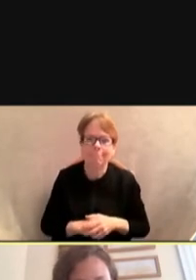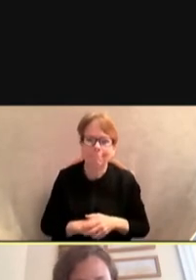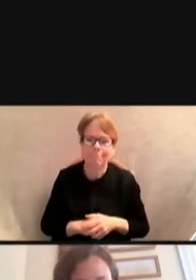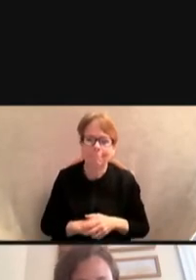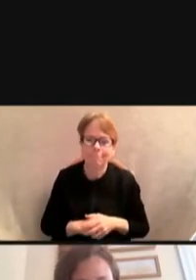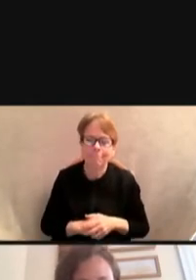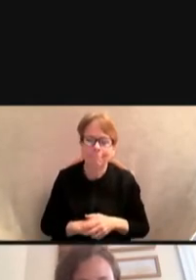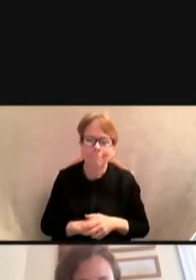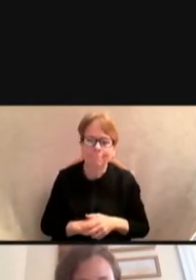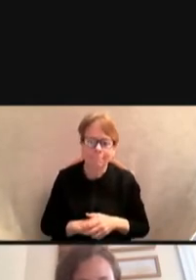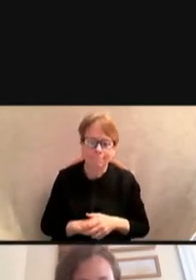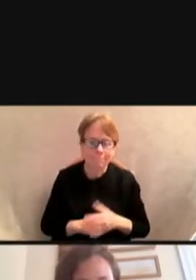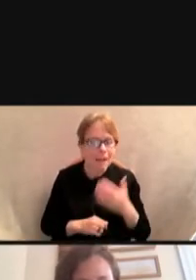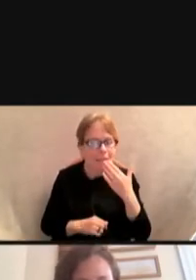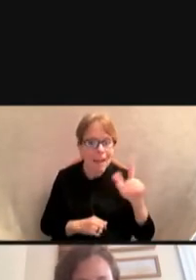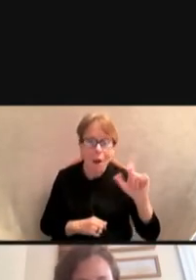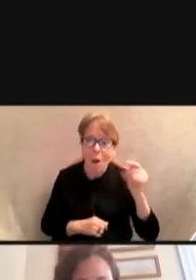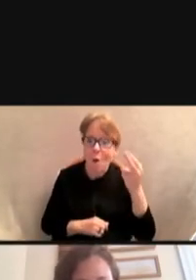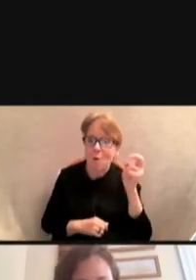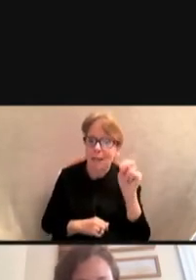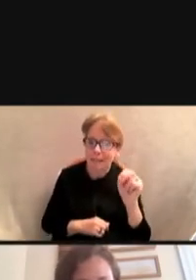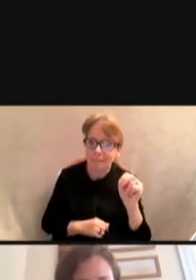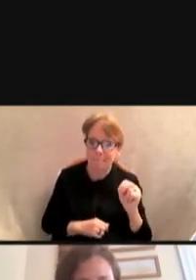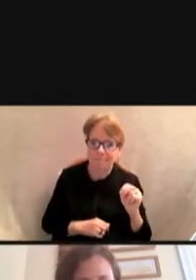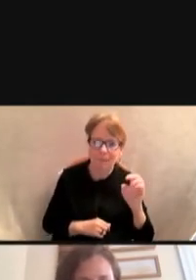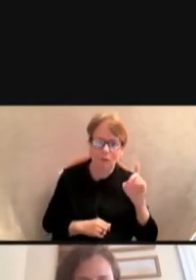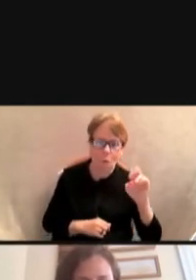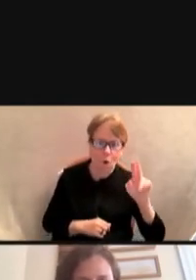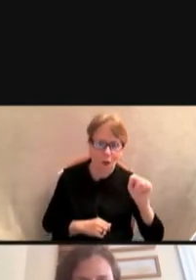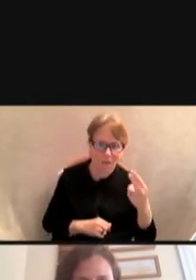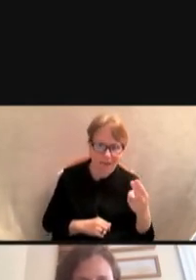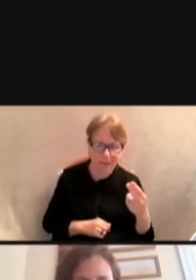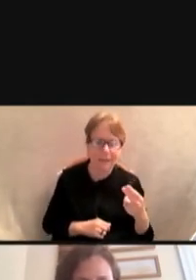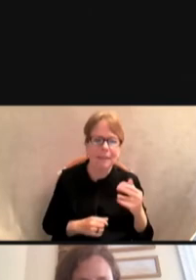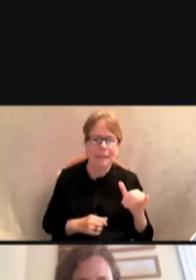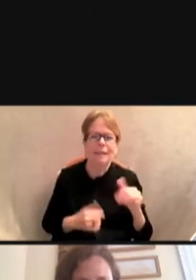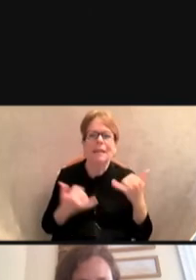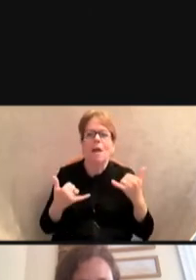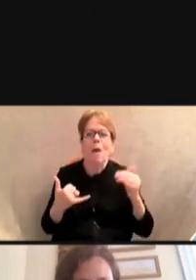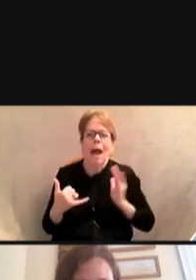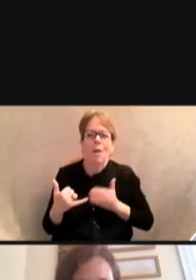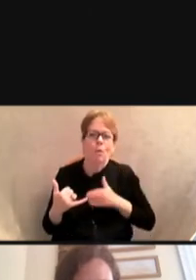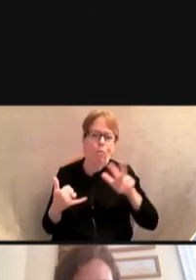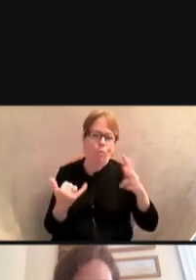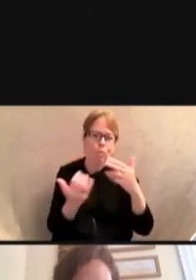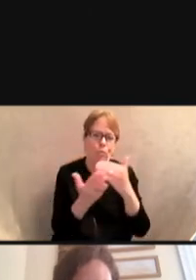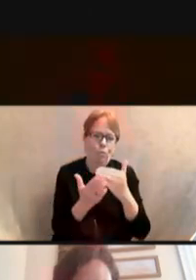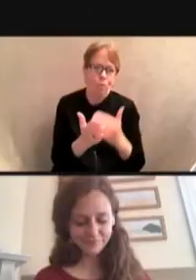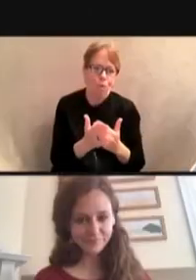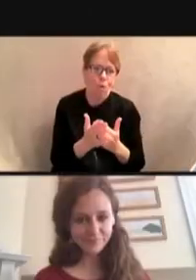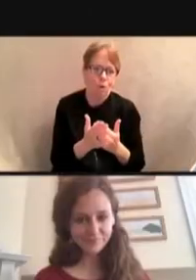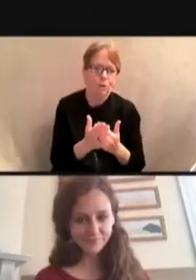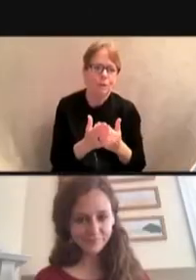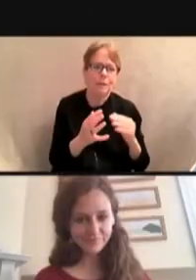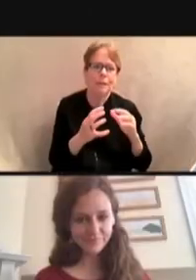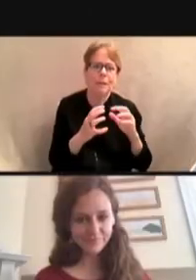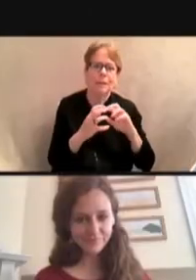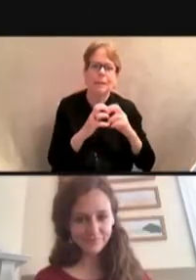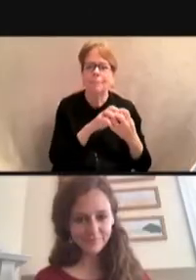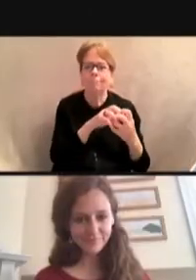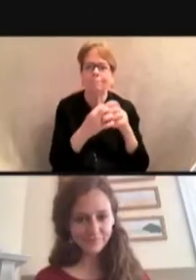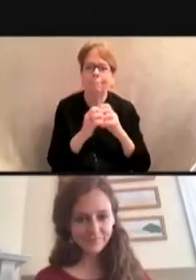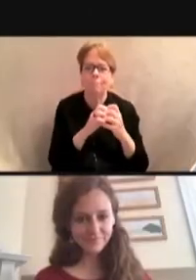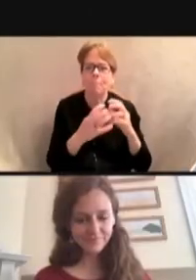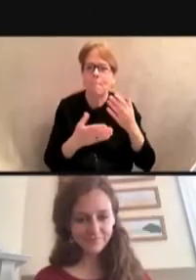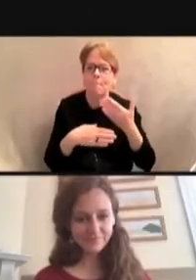Thank you, Logan. So I will move quickly through our third force that we are going to discuss, which is intersectionality and partnerships.